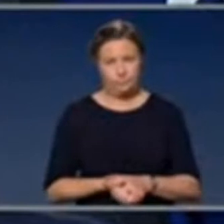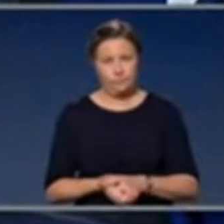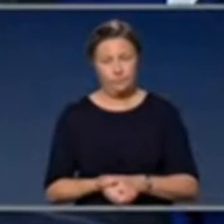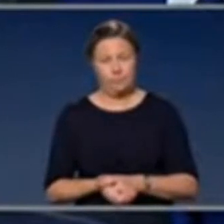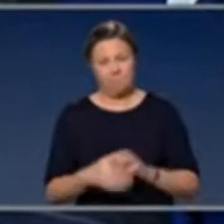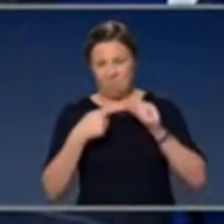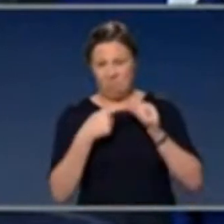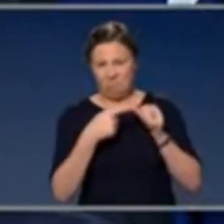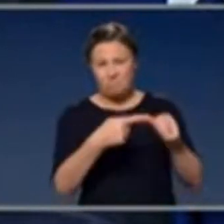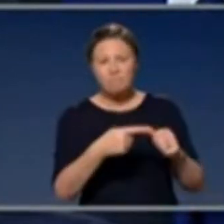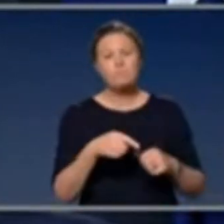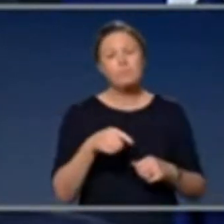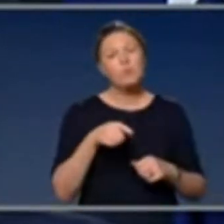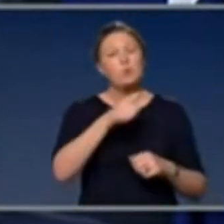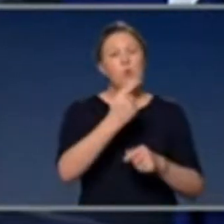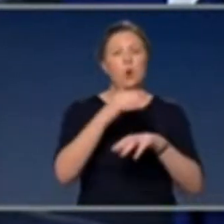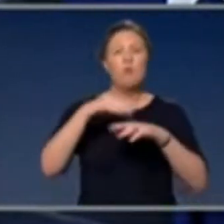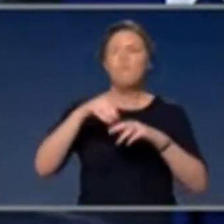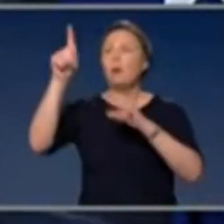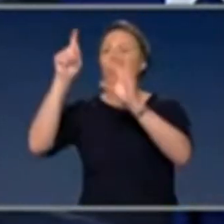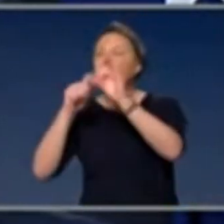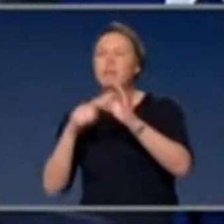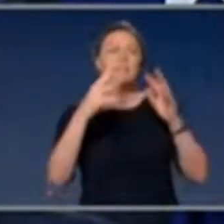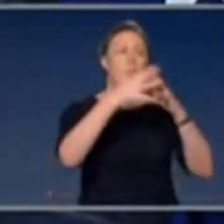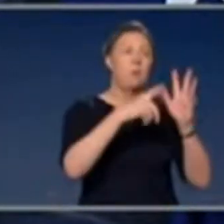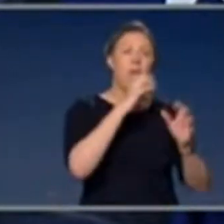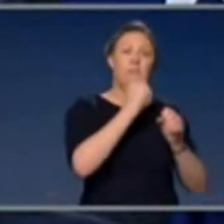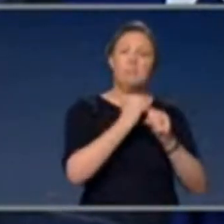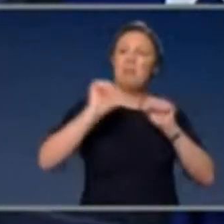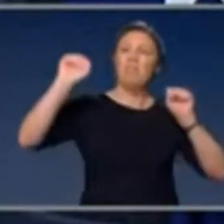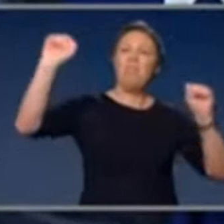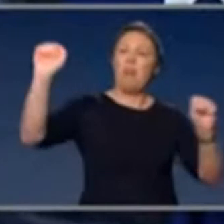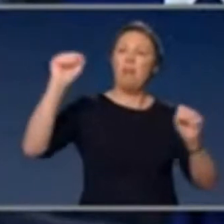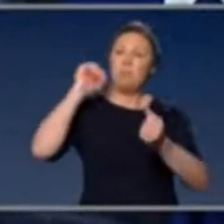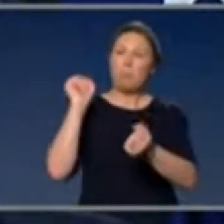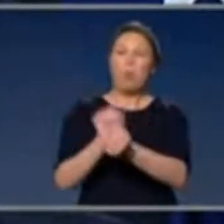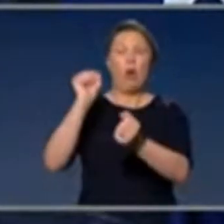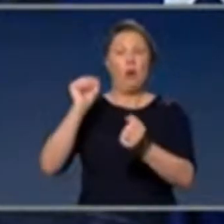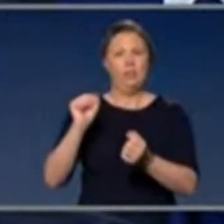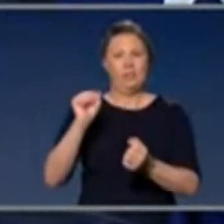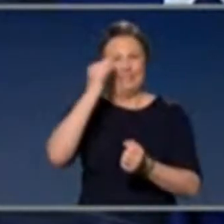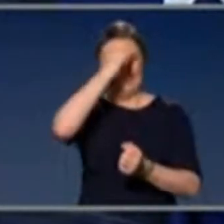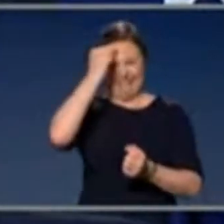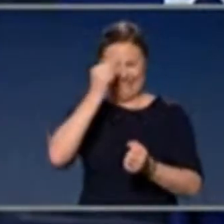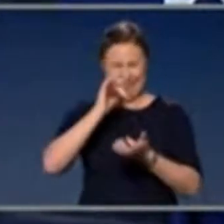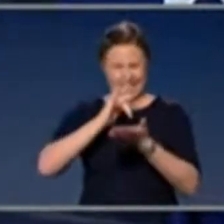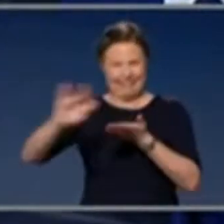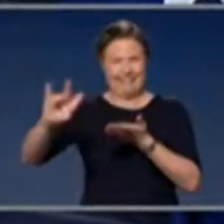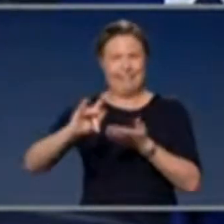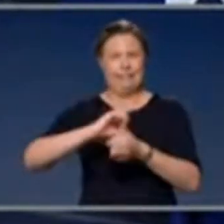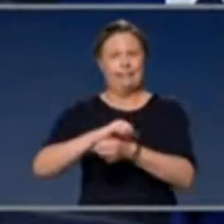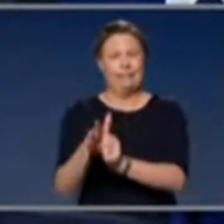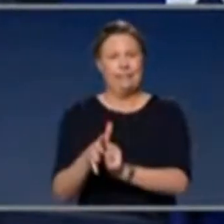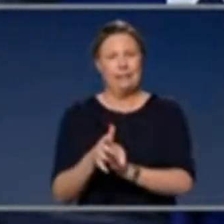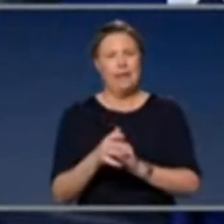You've characterised individual states' responses to that in a different way. But the suppression strategy accepts